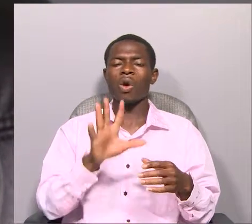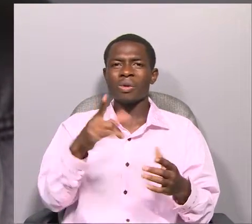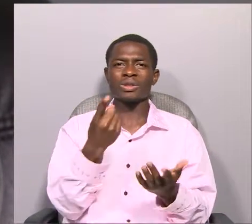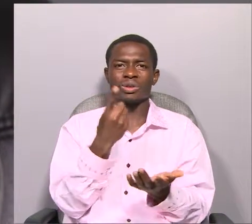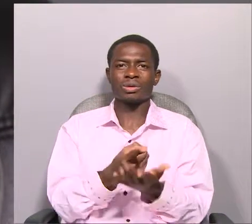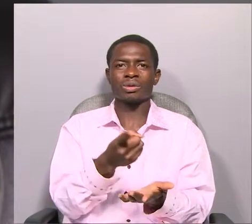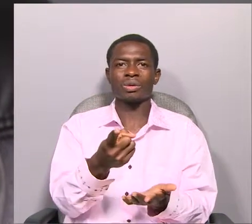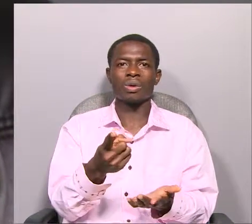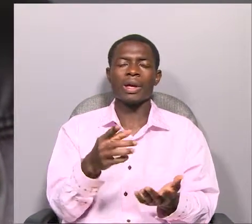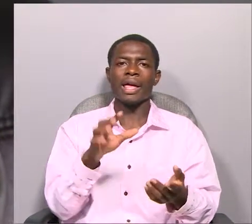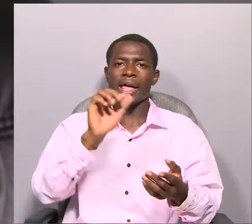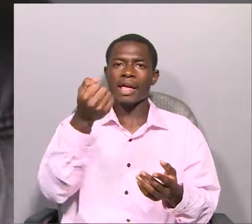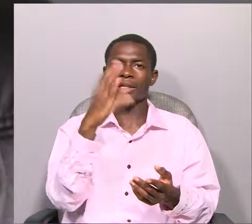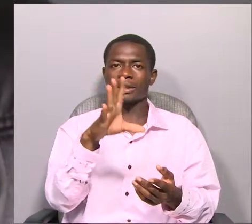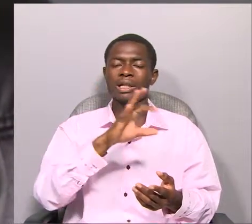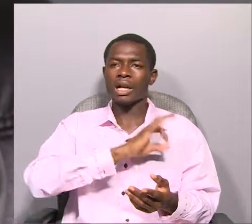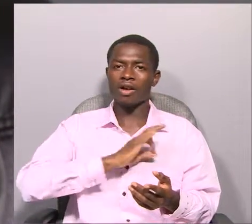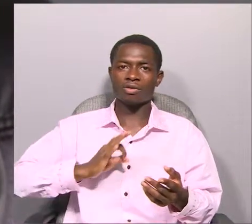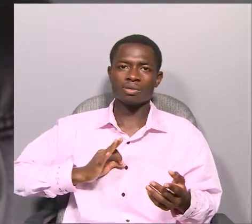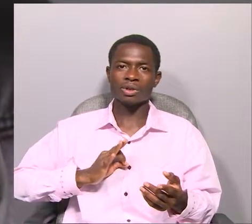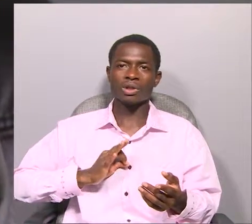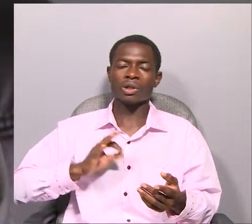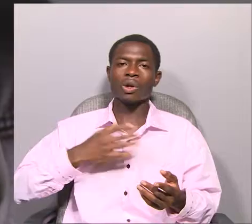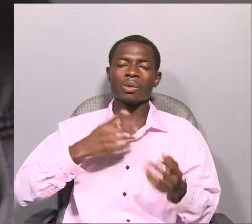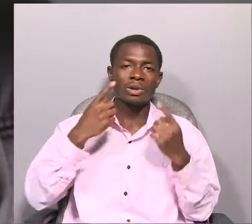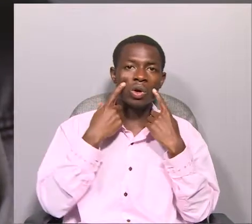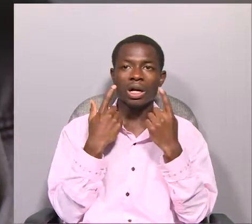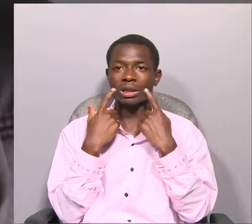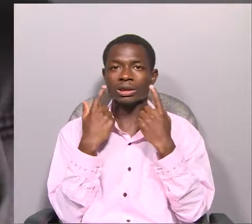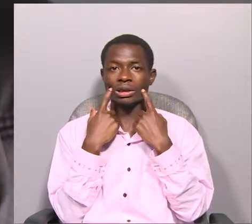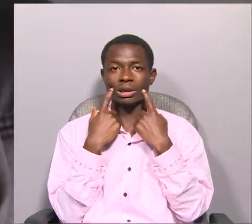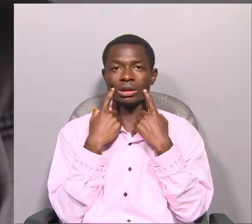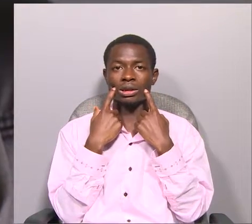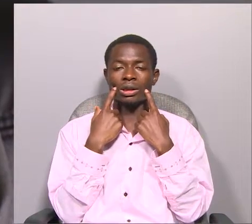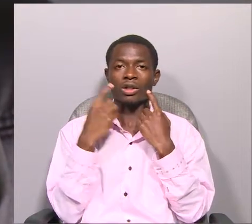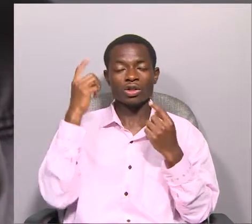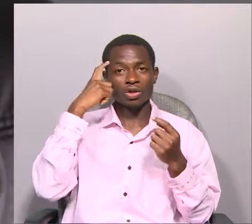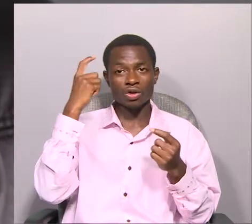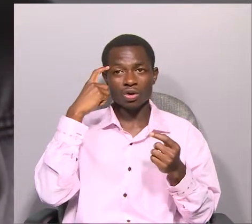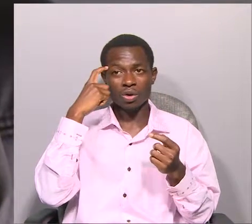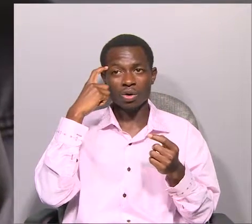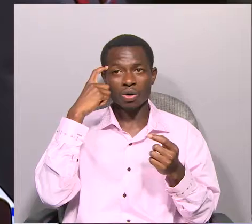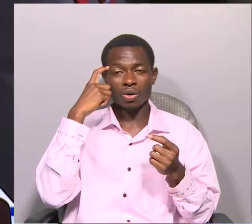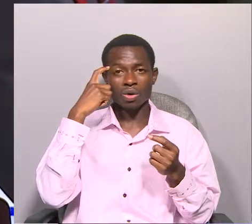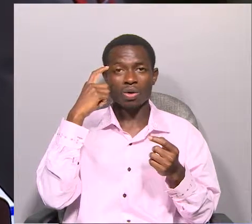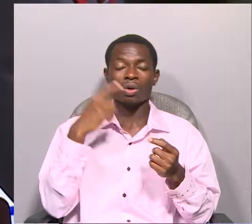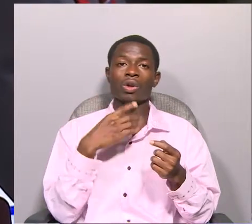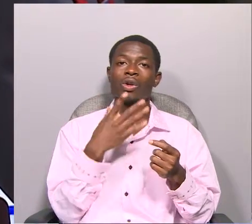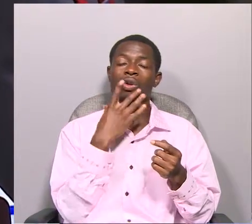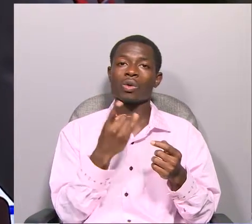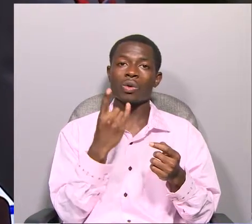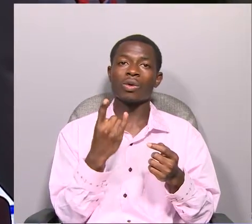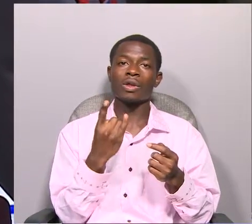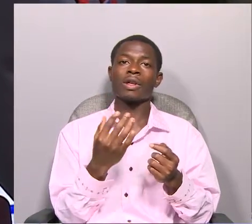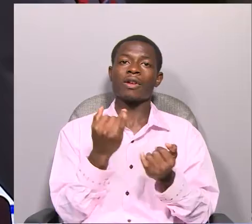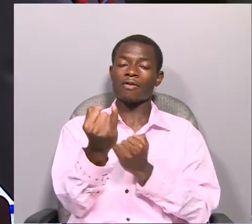doing as a ministry? We are setting up, you know, information centers, youth